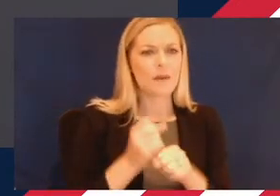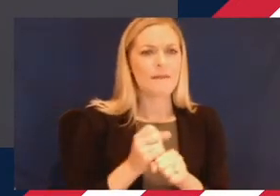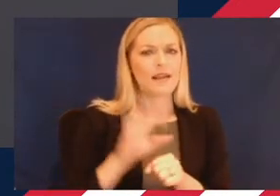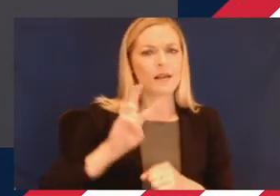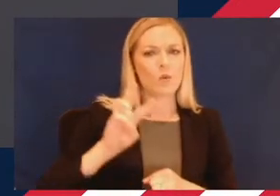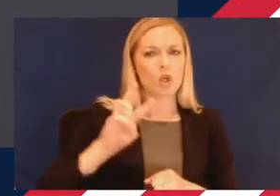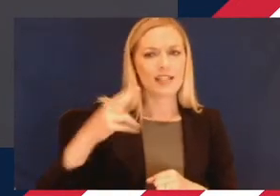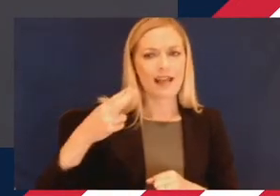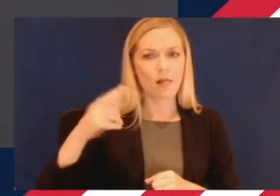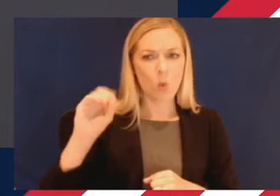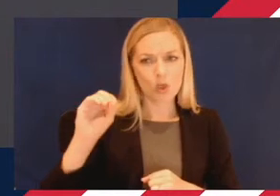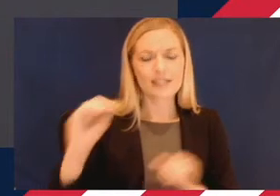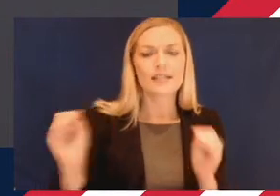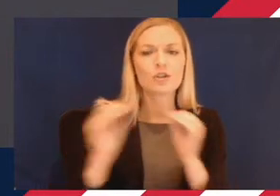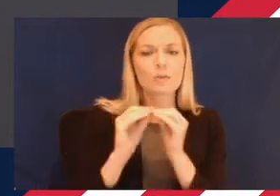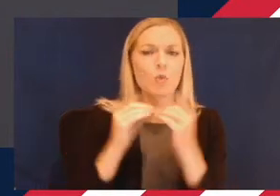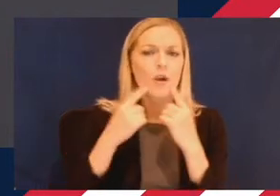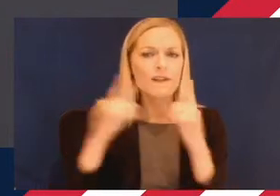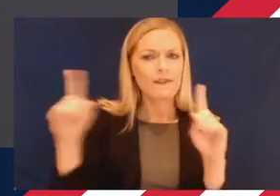more effective.